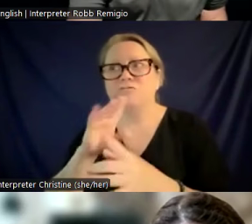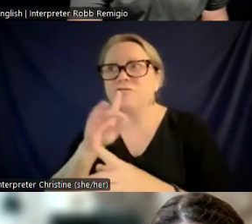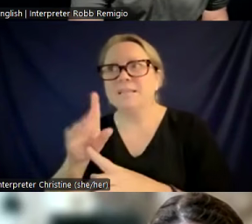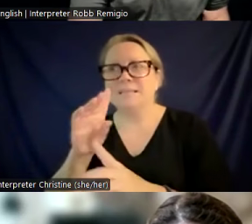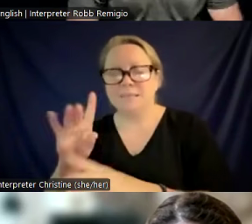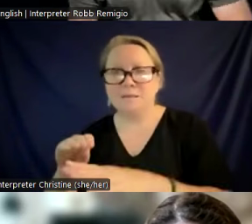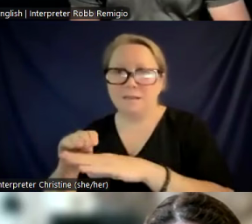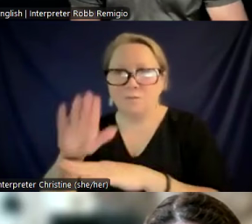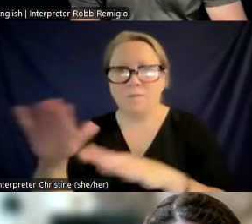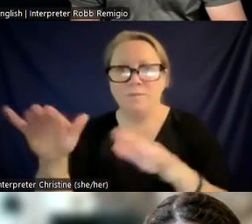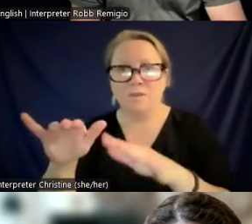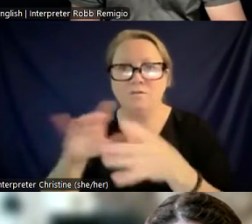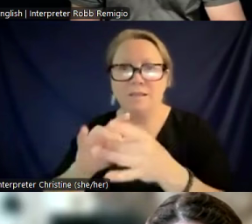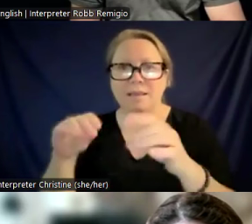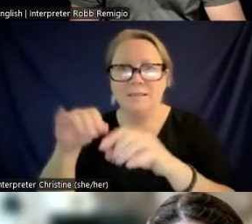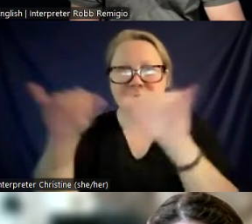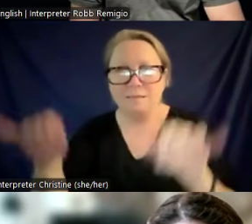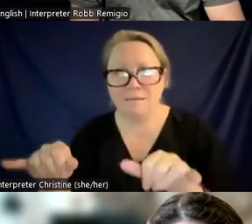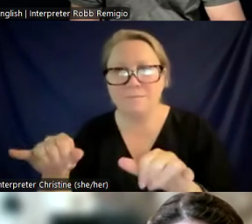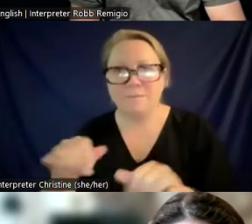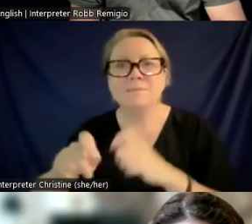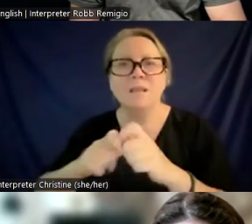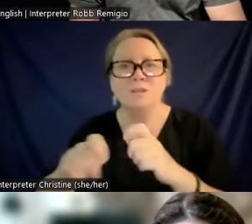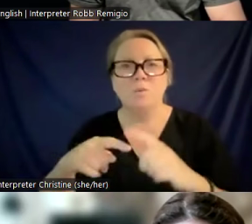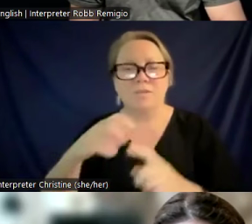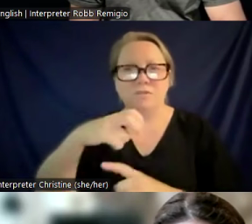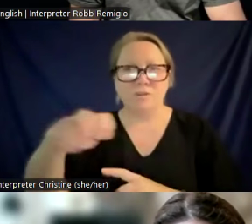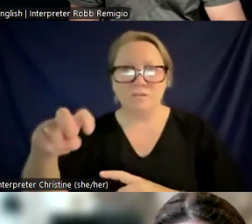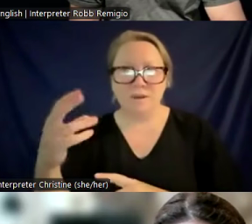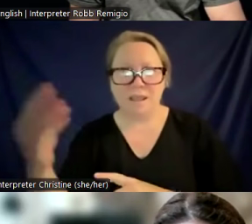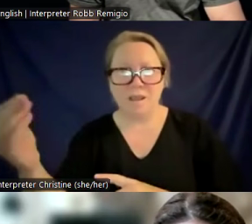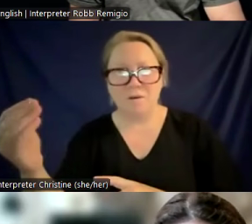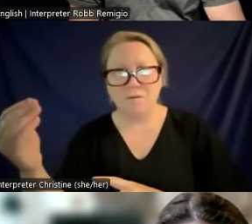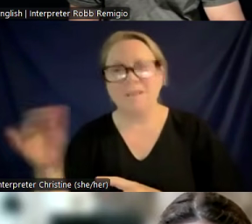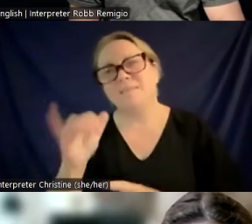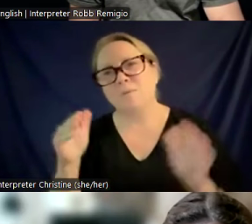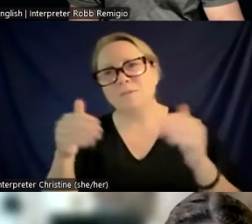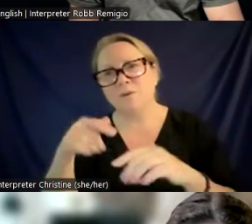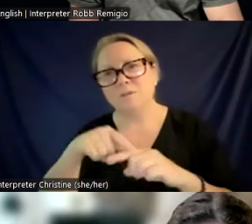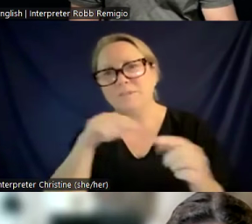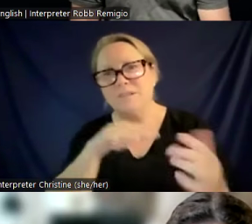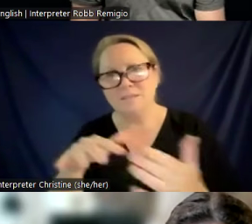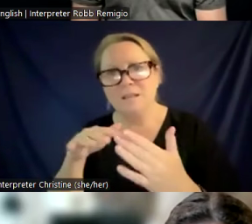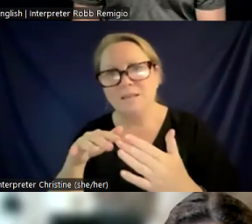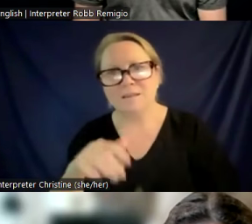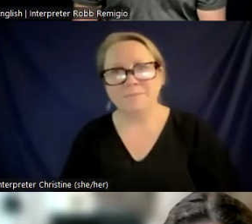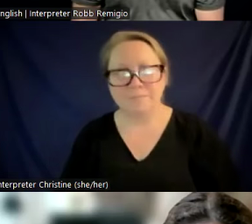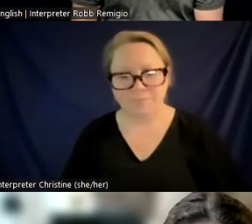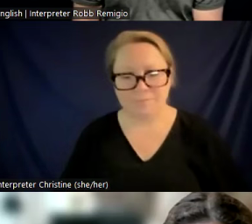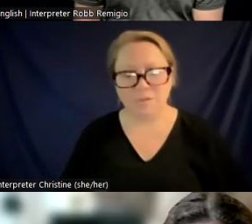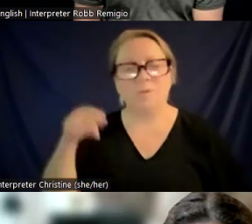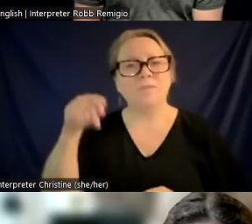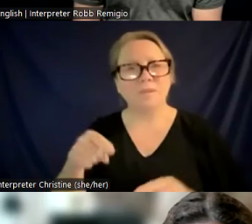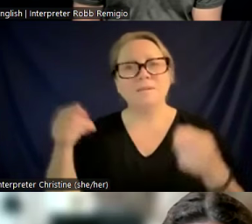experience within the system, particularly their transition out of it, which of course was the focus of the study. So this was the